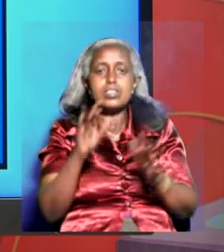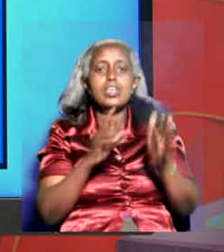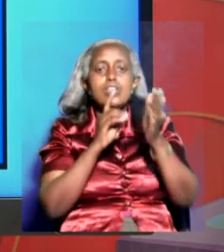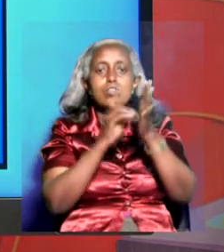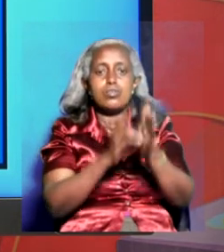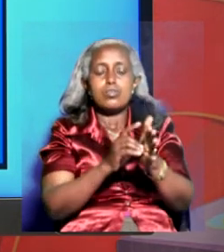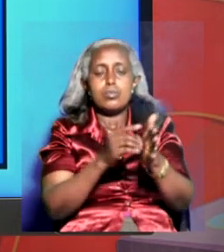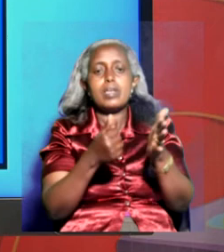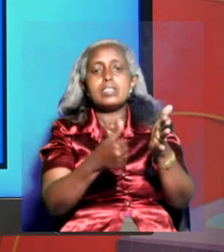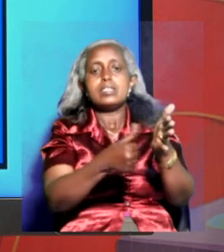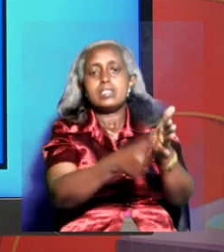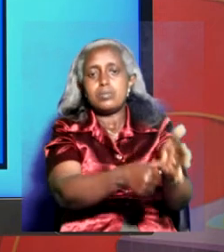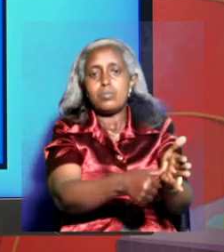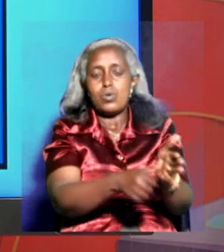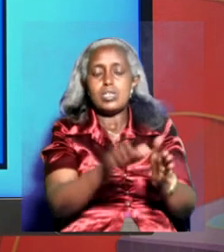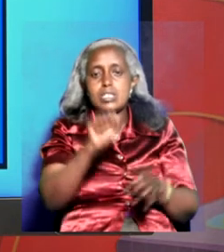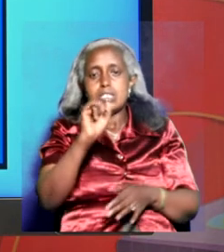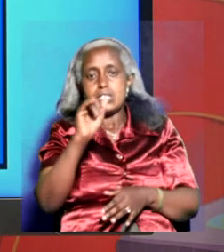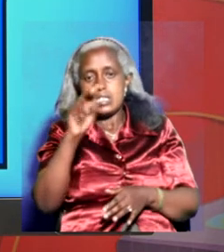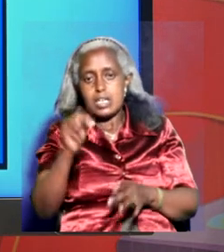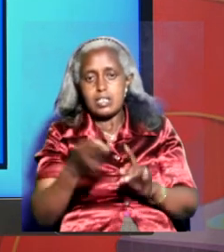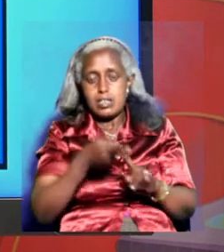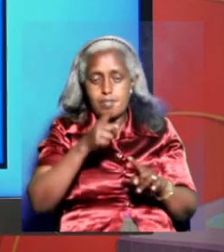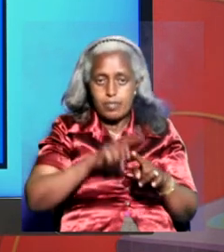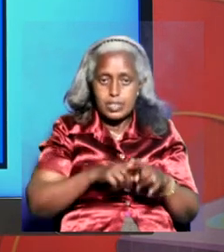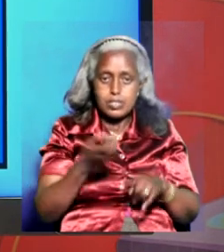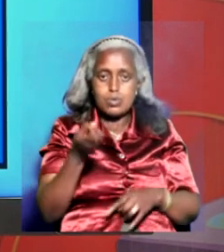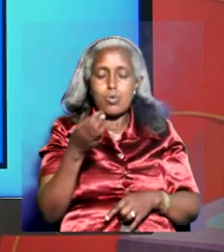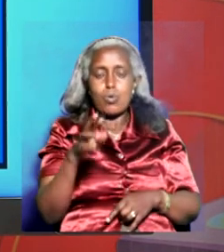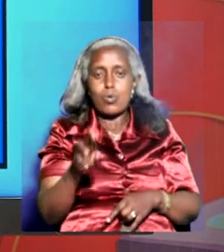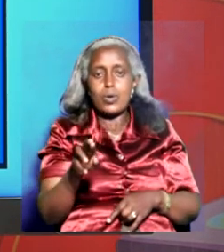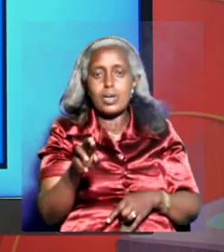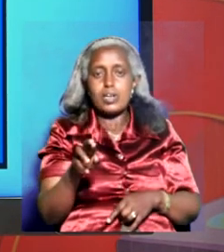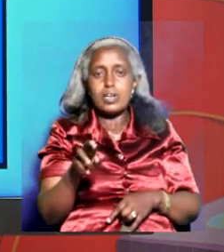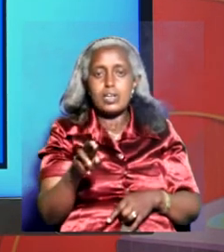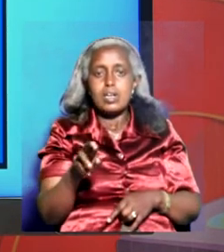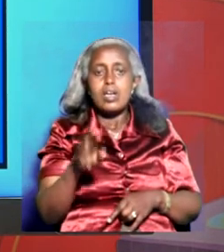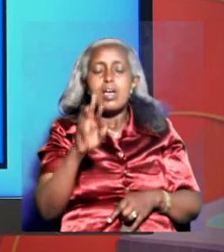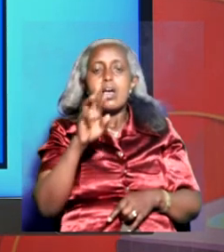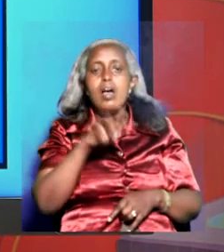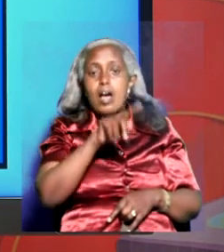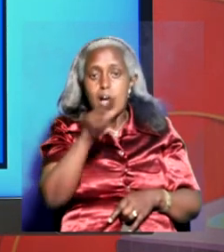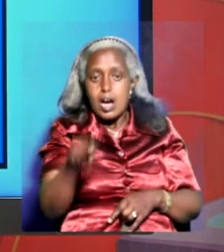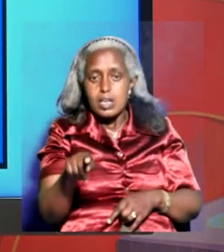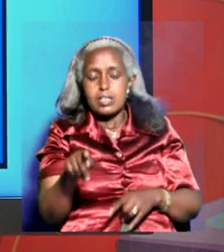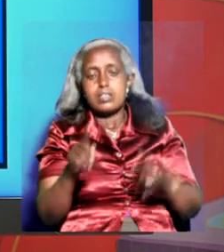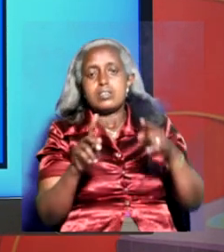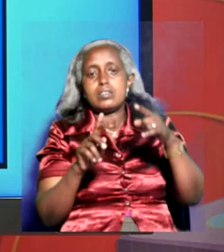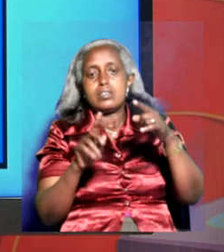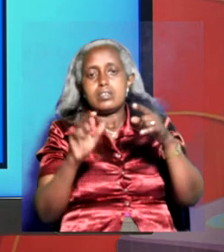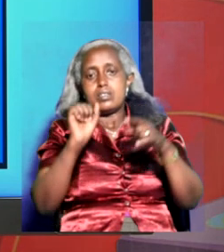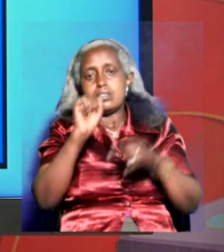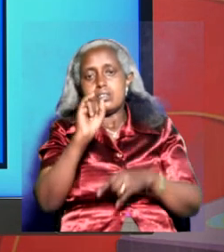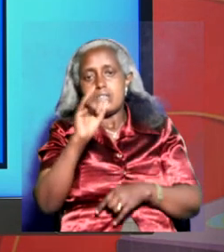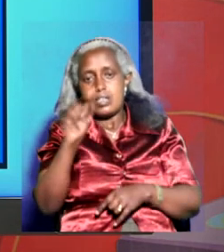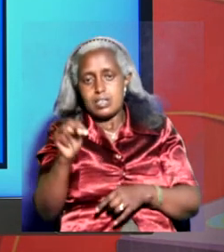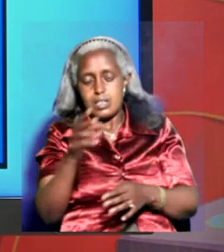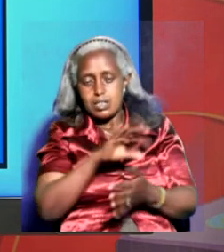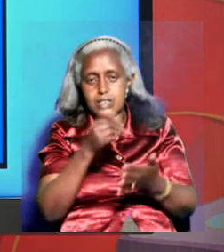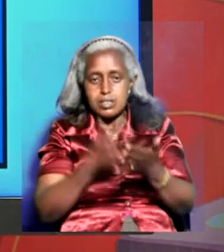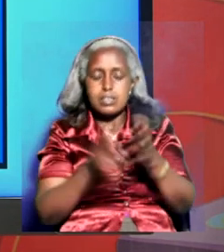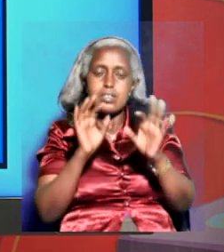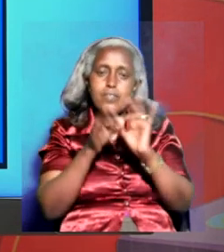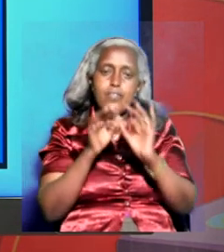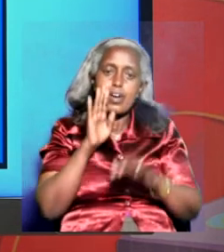this symbol, sine inverse or arc sine. And it is